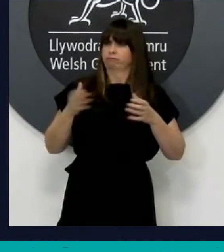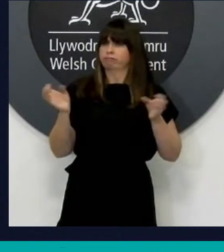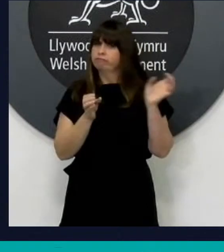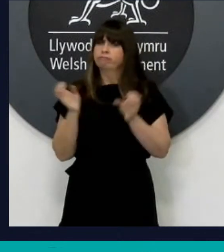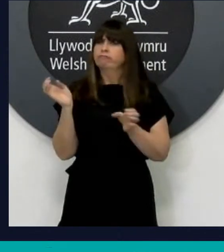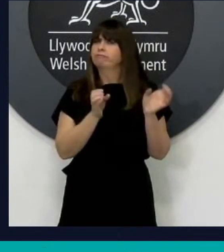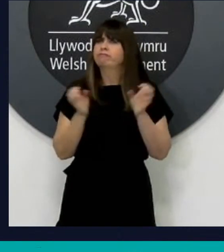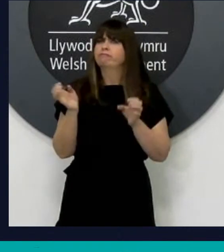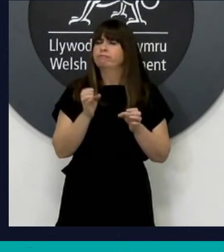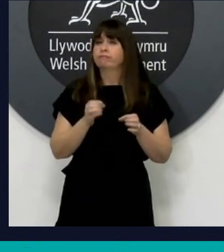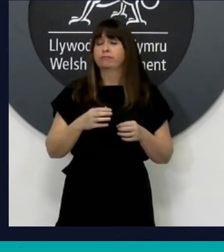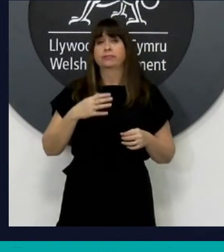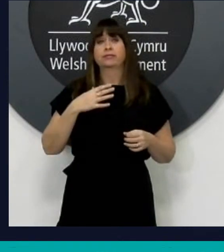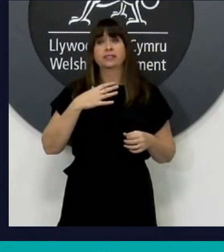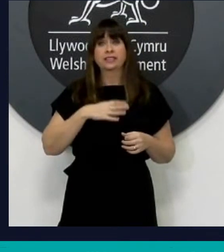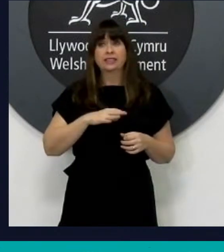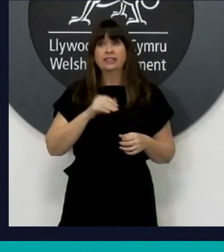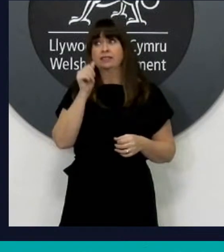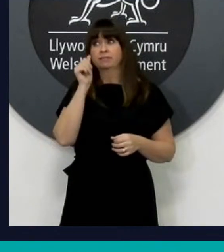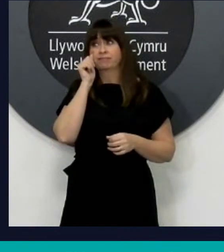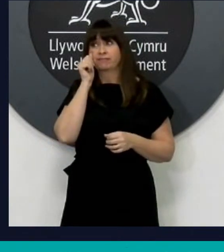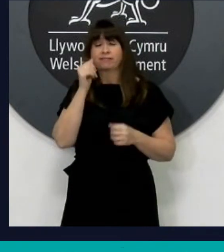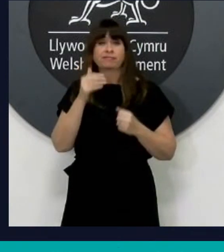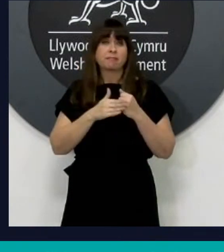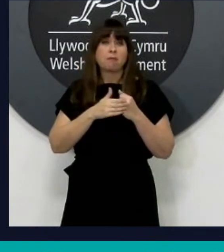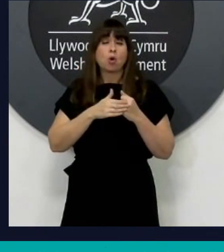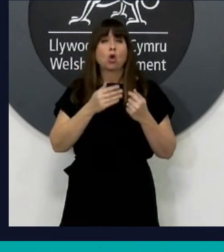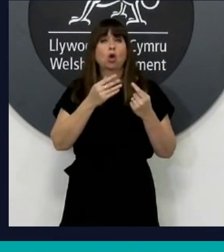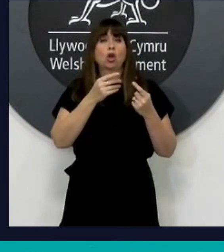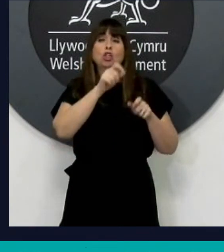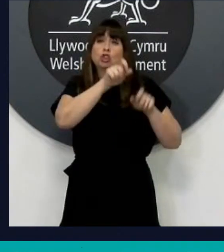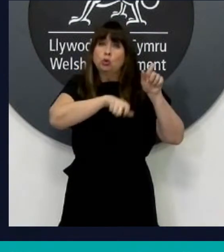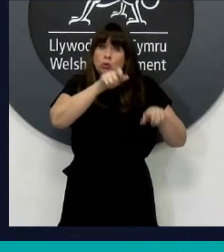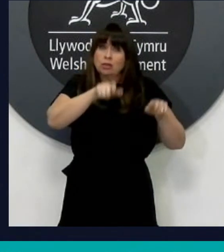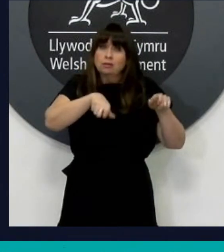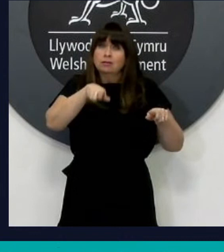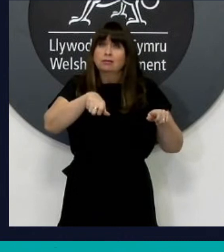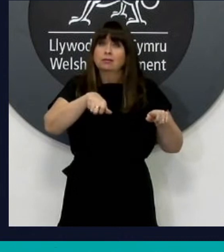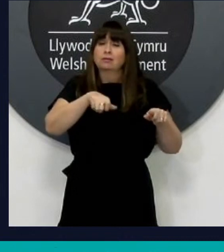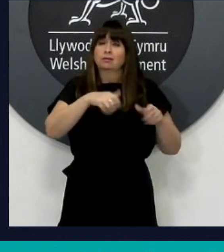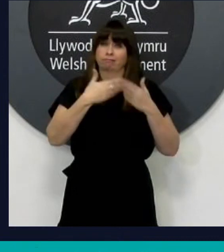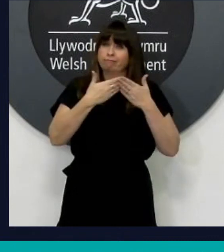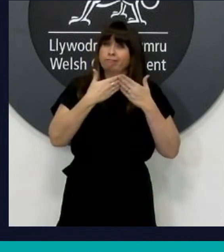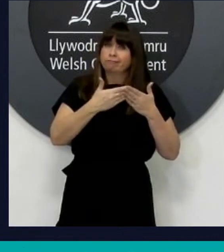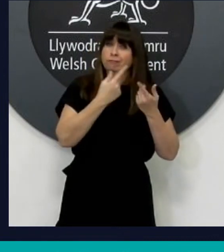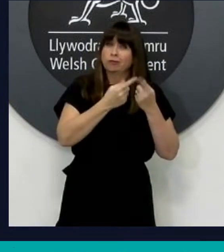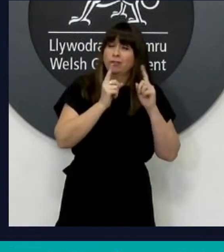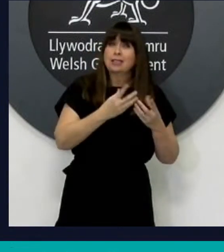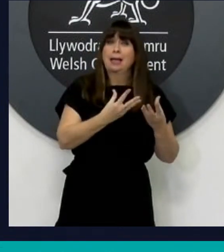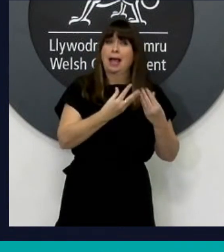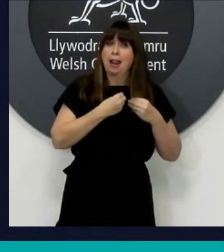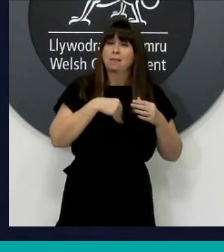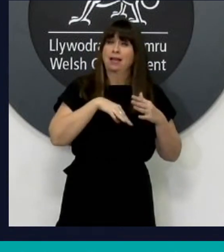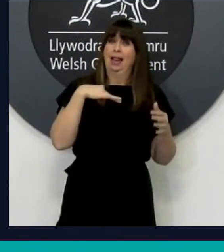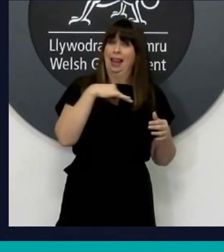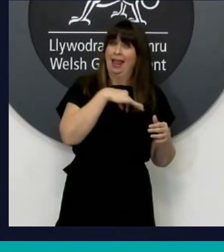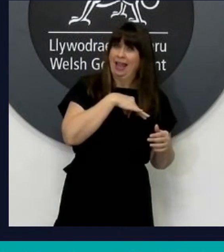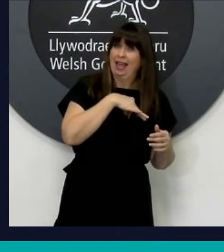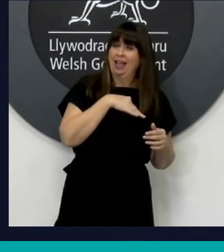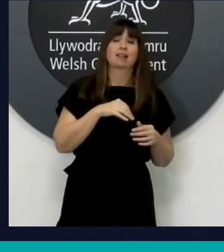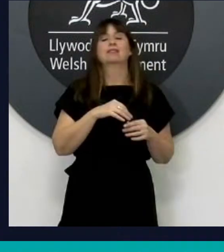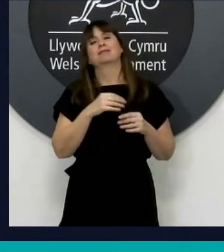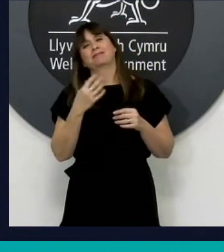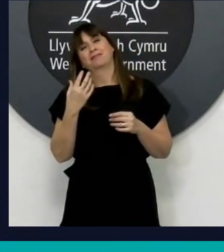additional capacity for bank staff. We'll be looking at students assisting also in clinics. And of course, there are